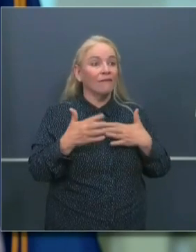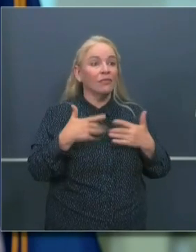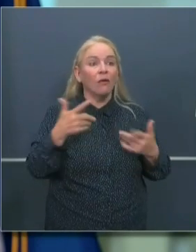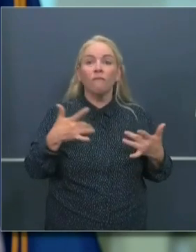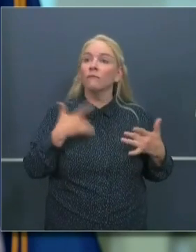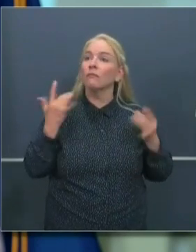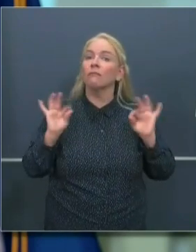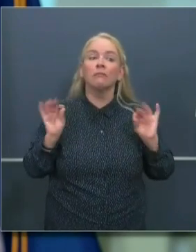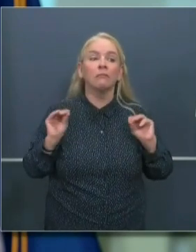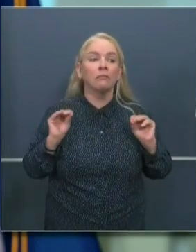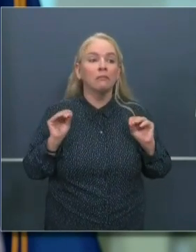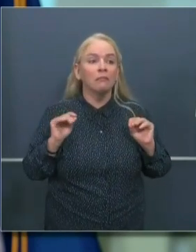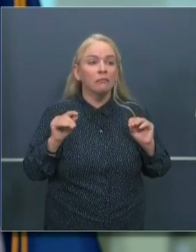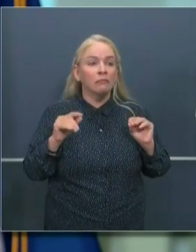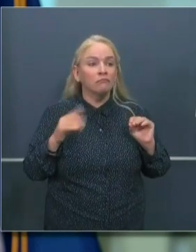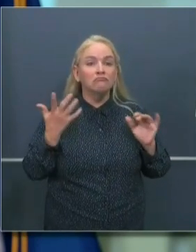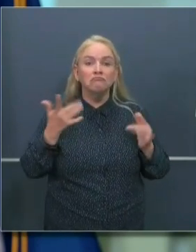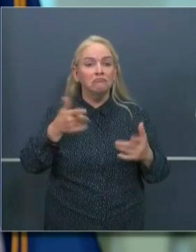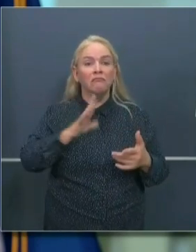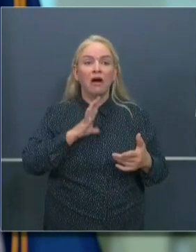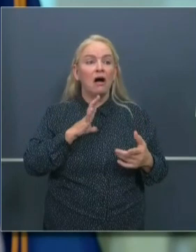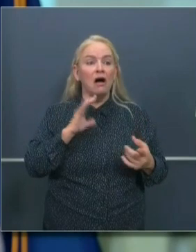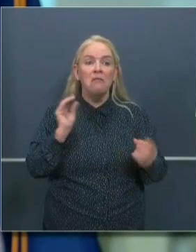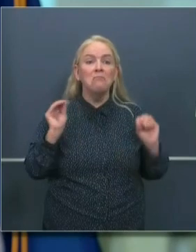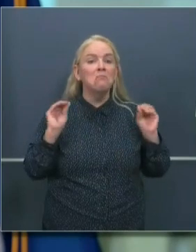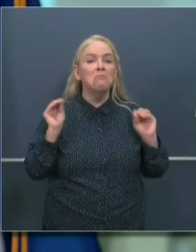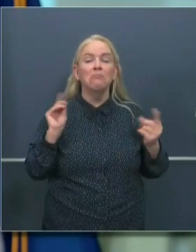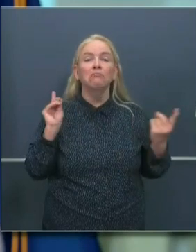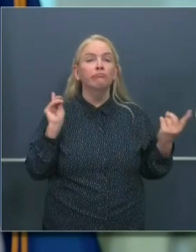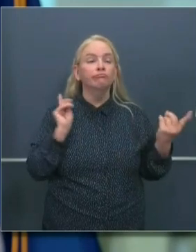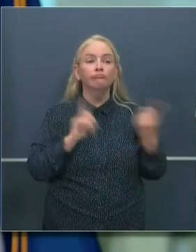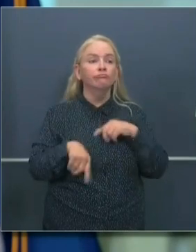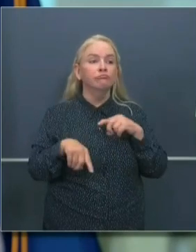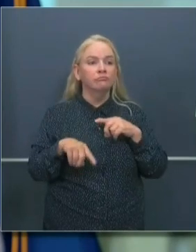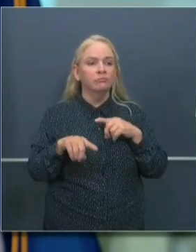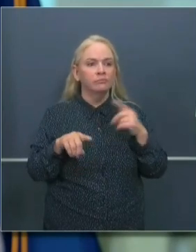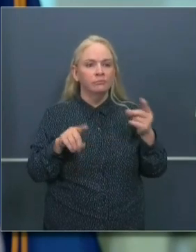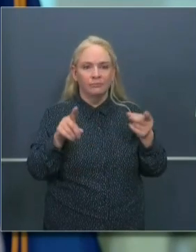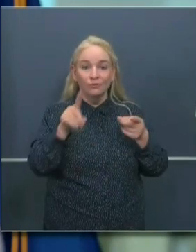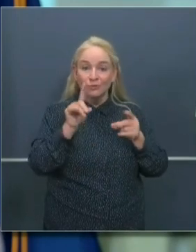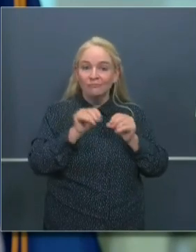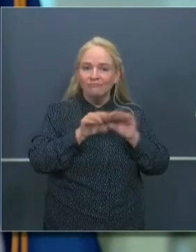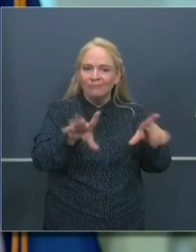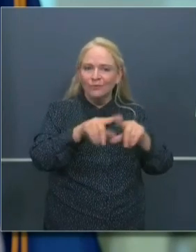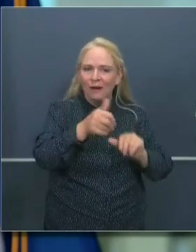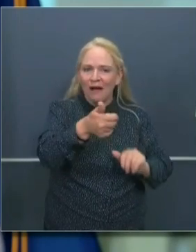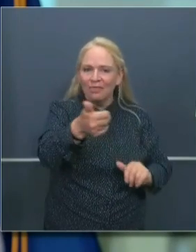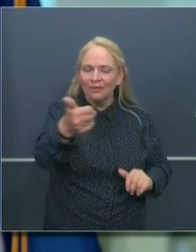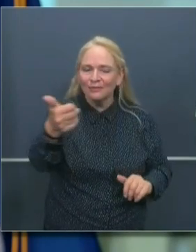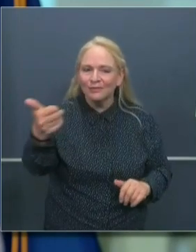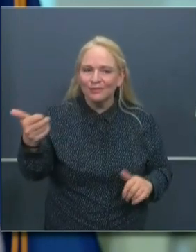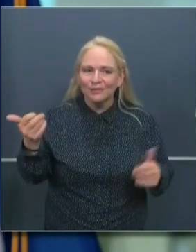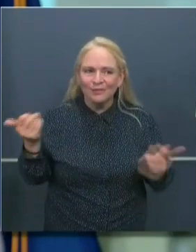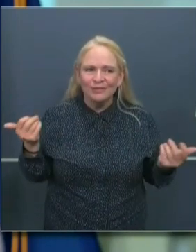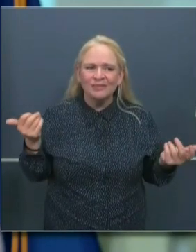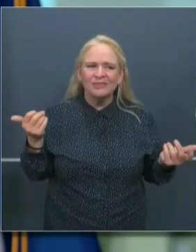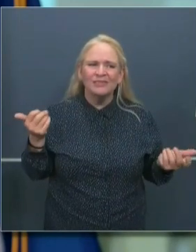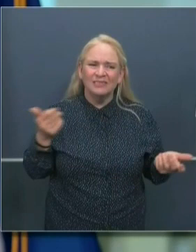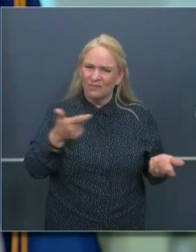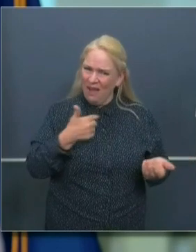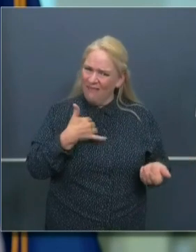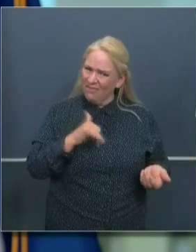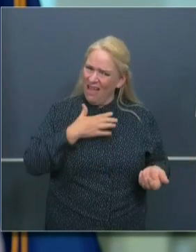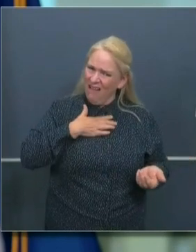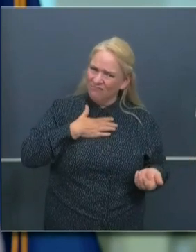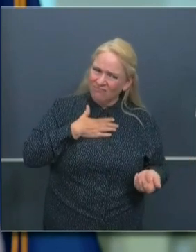pre-symptomatic and you didn't experience any ill or you didn't feel any experience of any